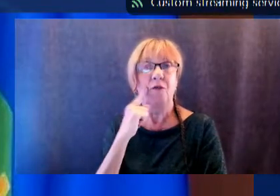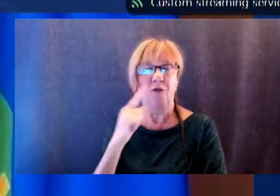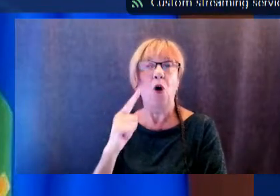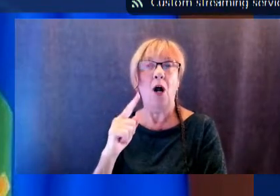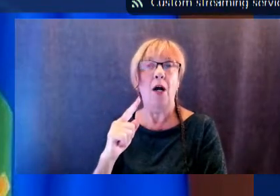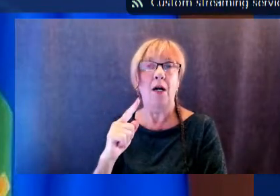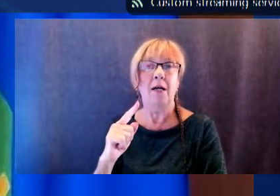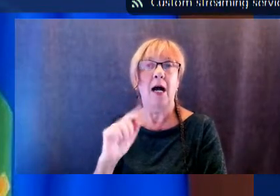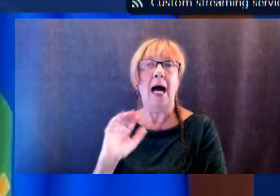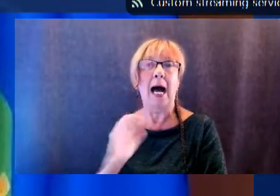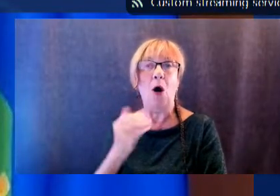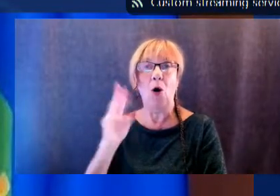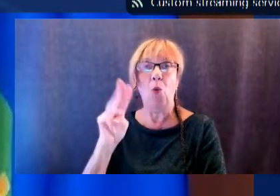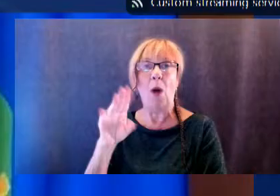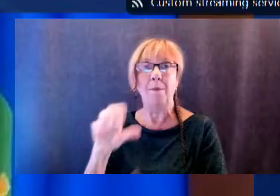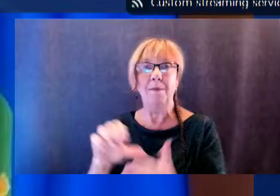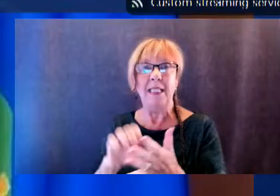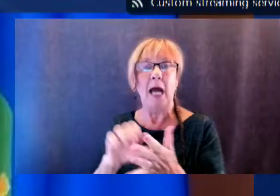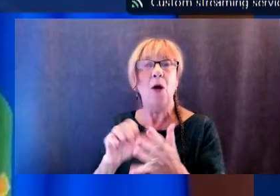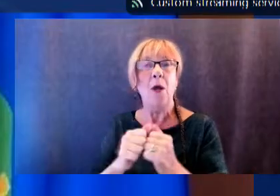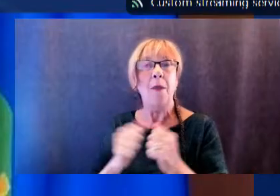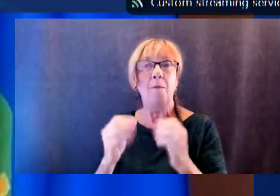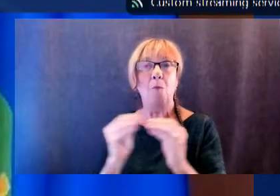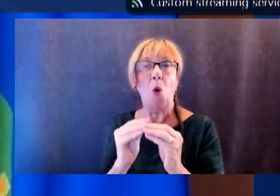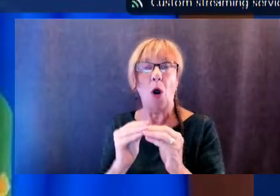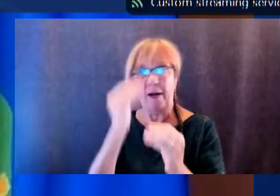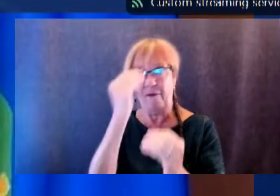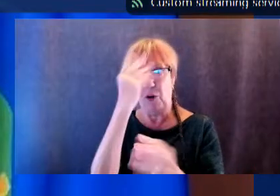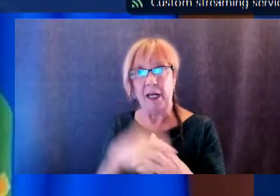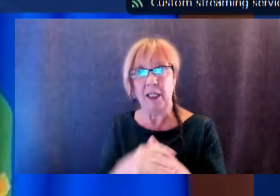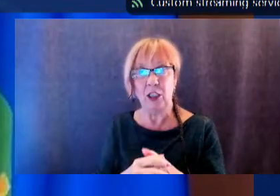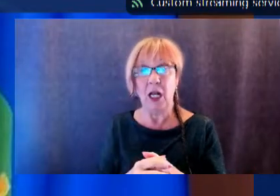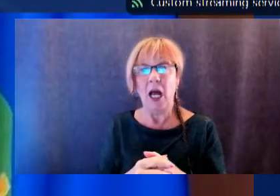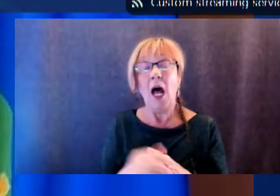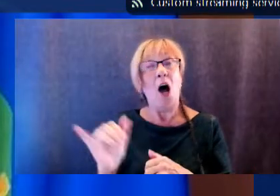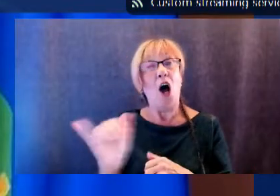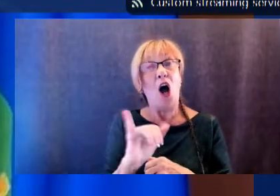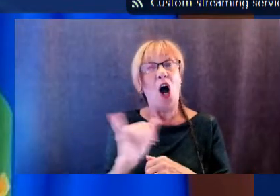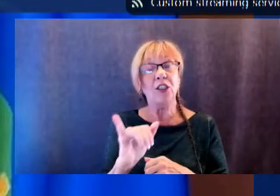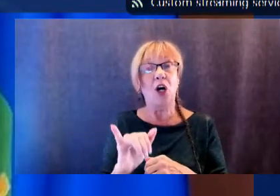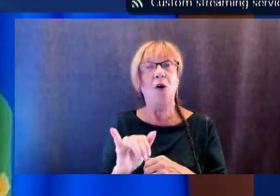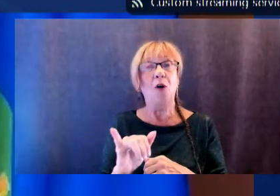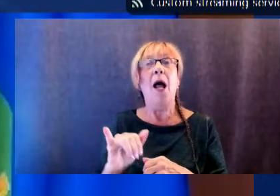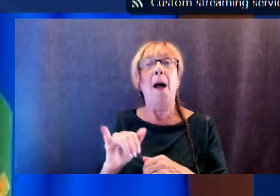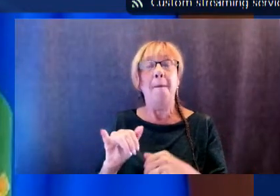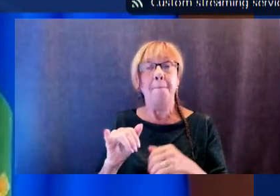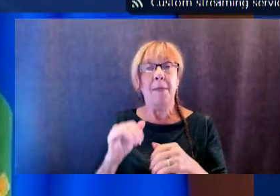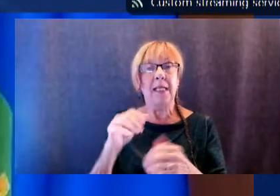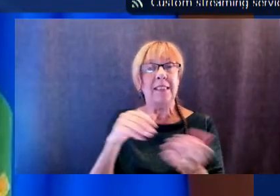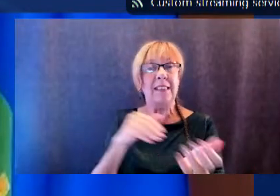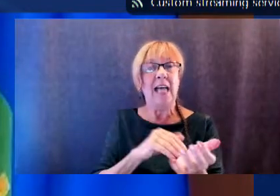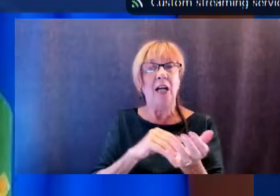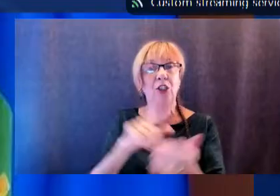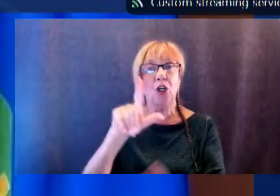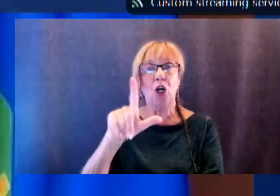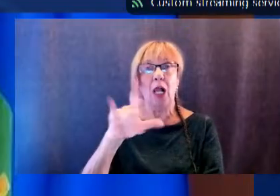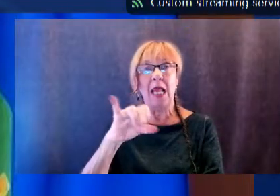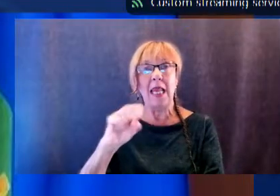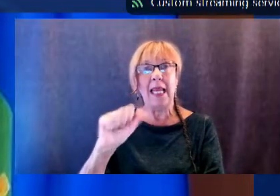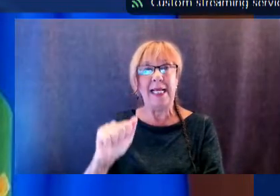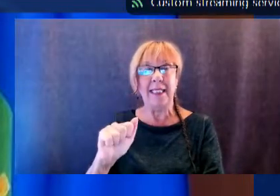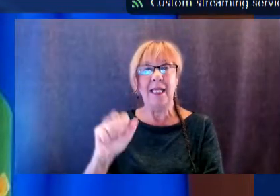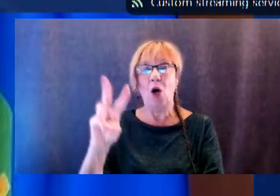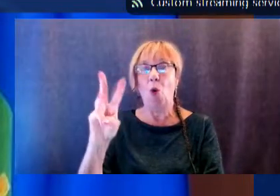And lastly, I'm happy to share that we'll be joined this afternoon by Dr. Lisa Wong, Director of our Department of Mental